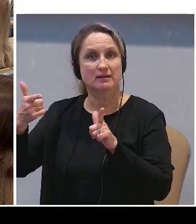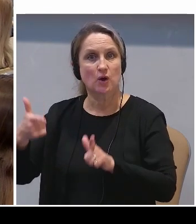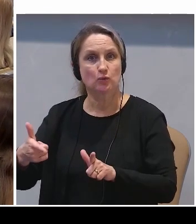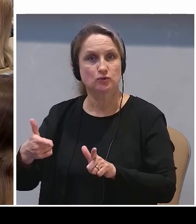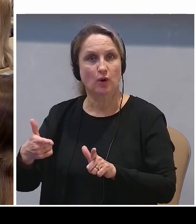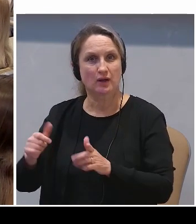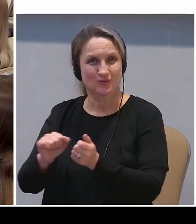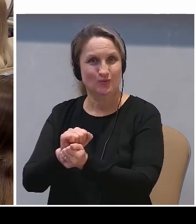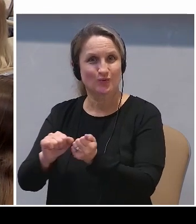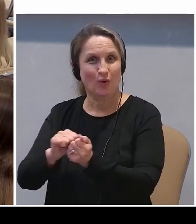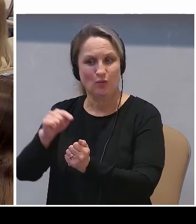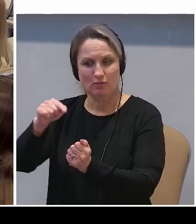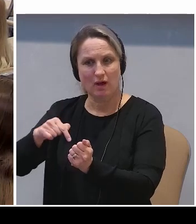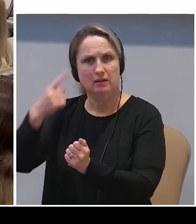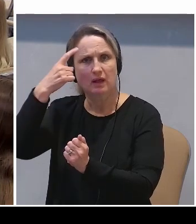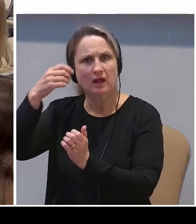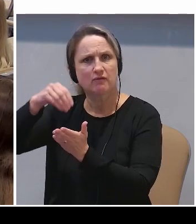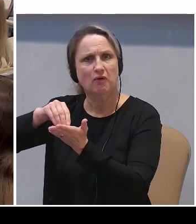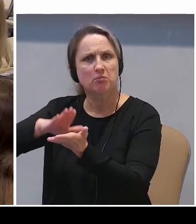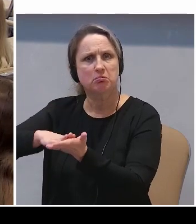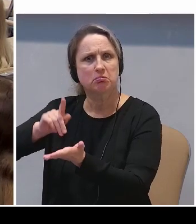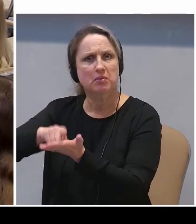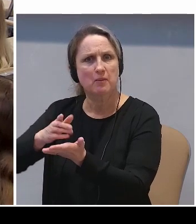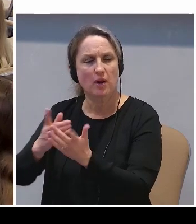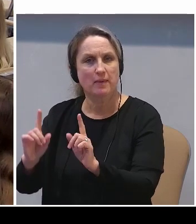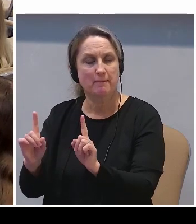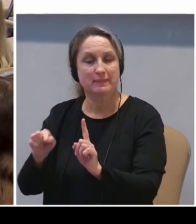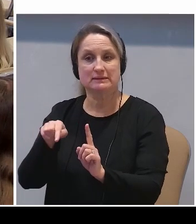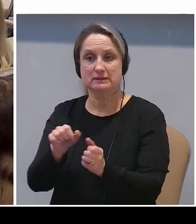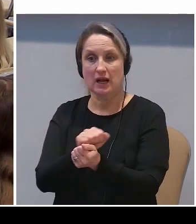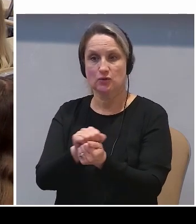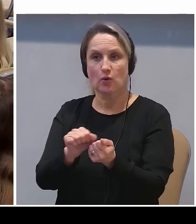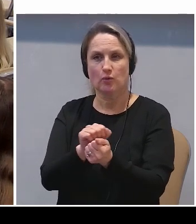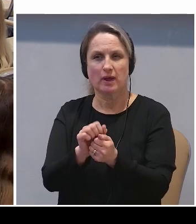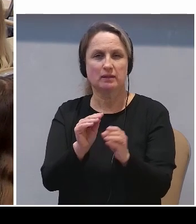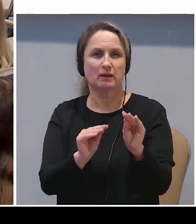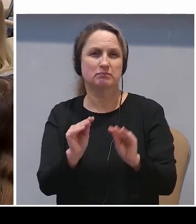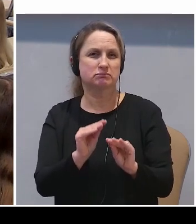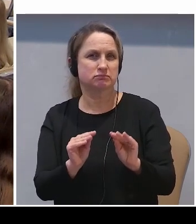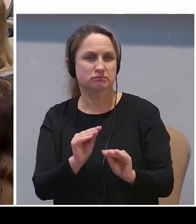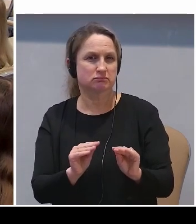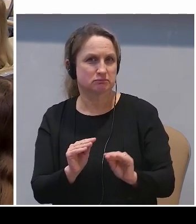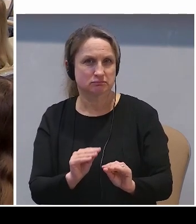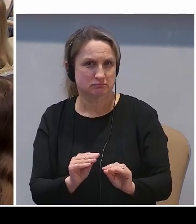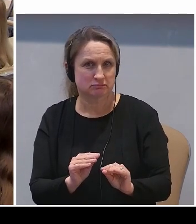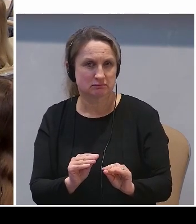a completely different project, that is the project ECRIN, that is the International Consortium to work also on research on rare